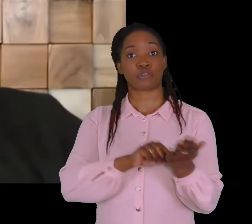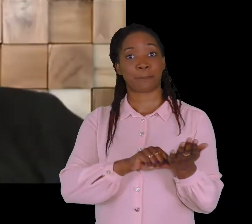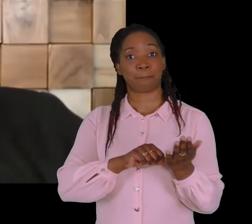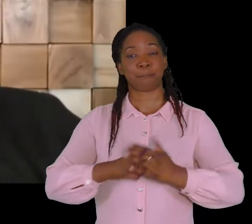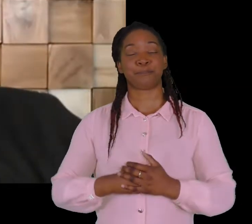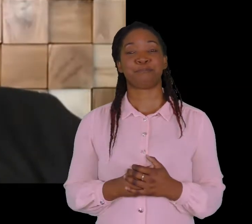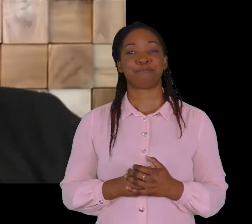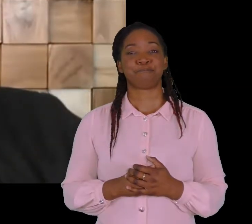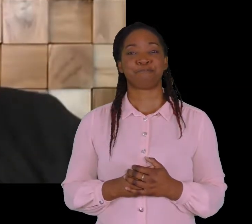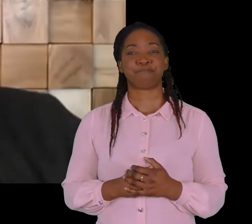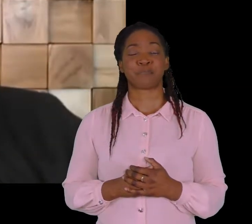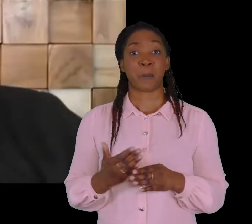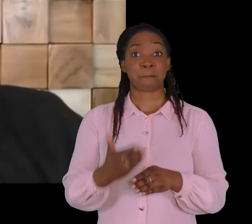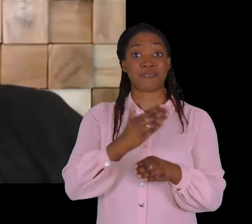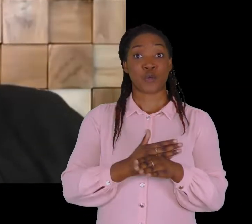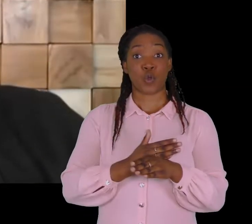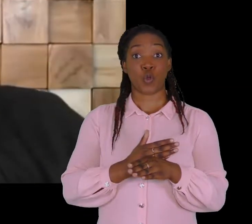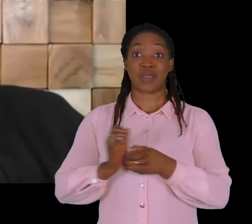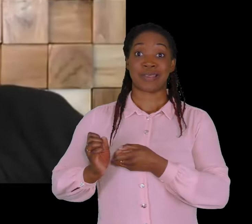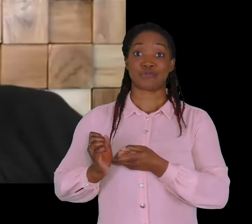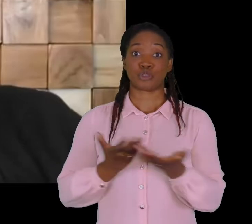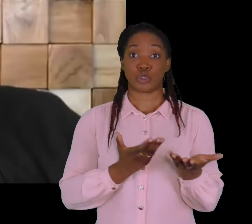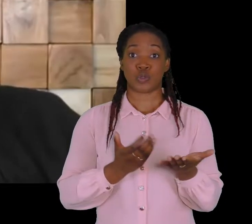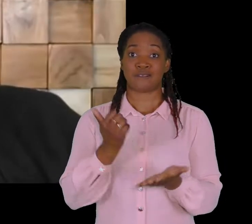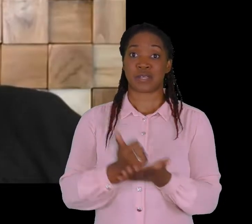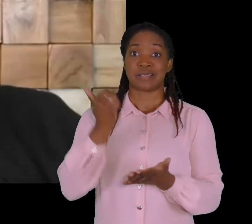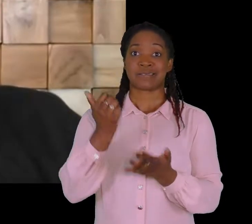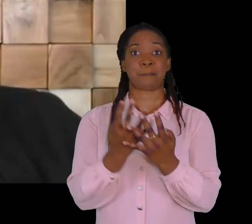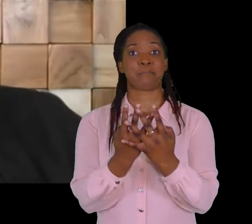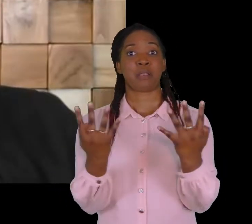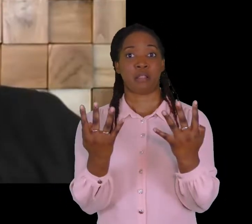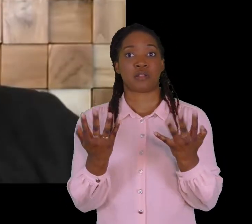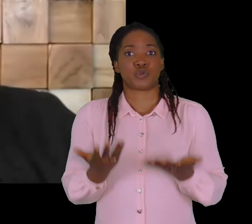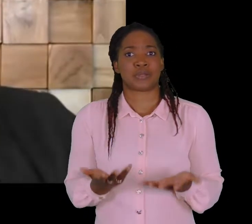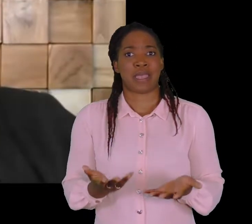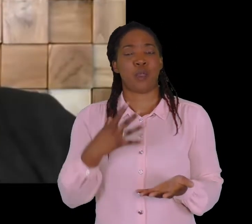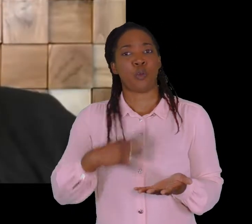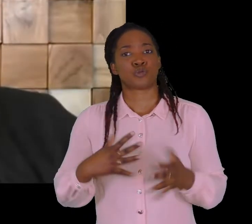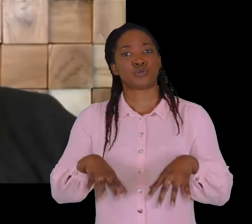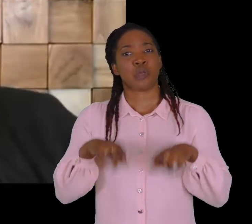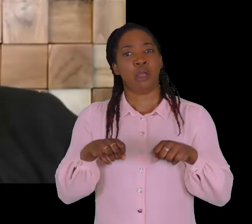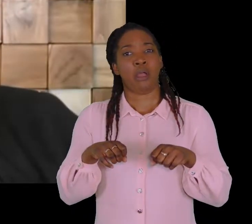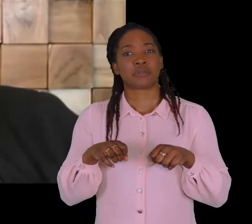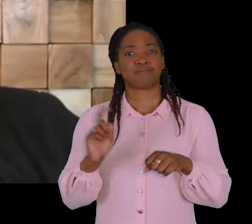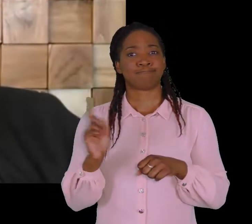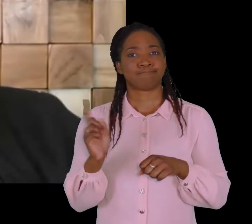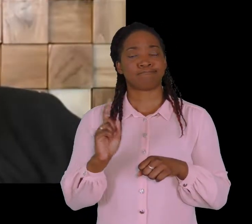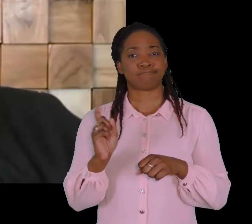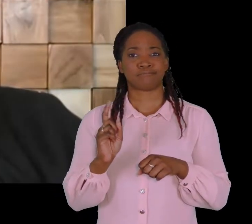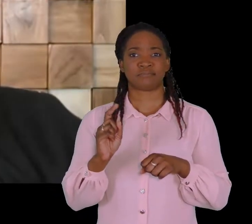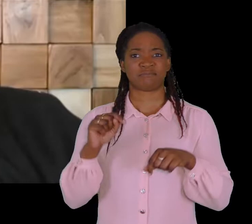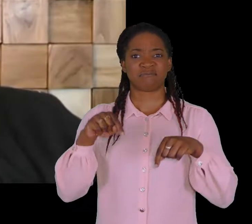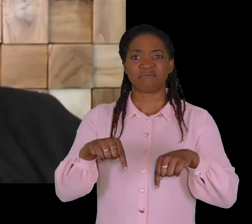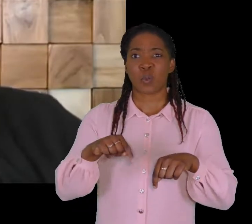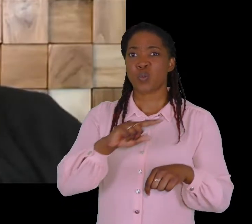the overall package. So what I want to do before I introduce our fantastic panel today, I want to start